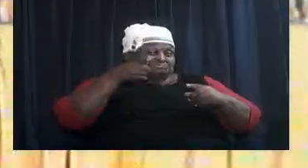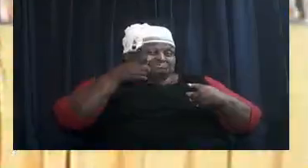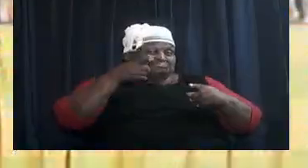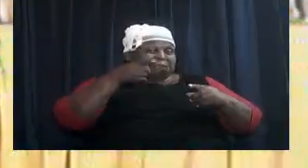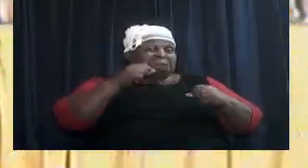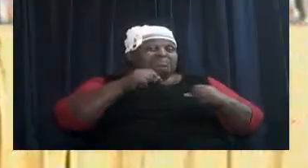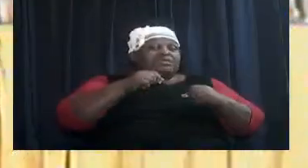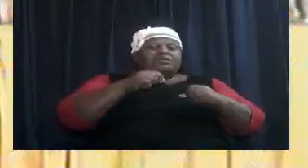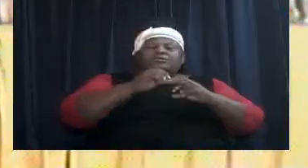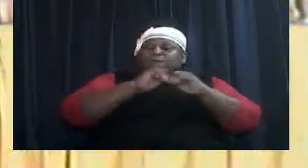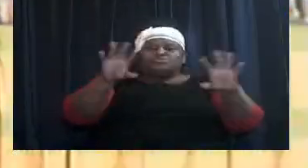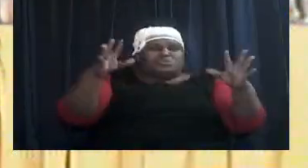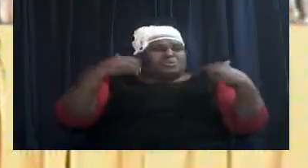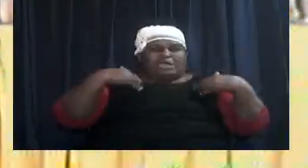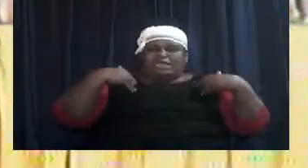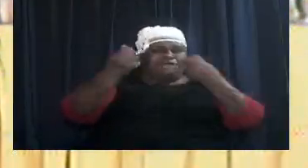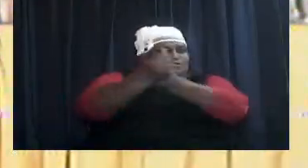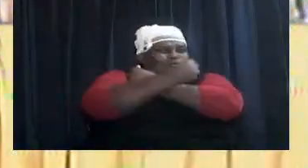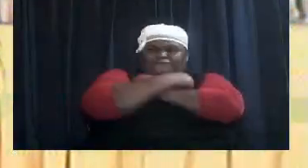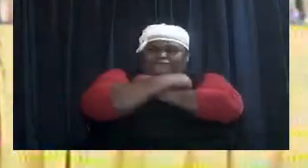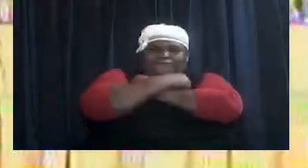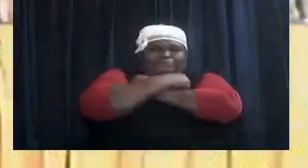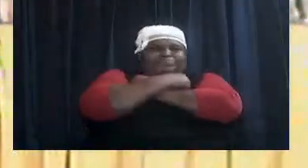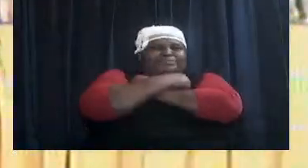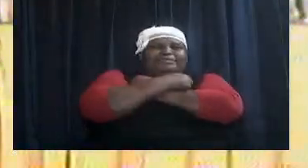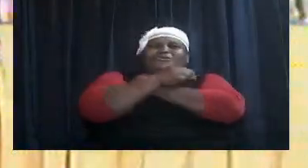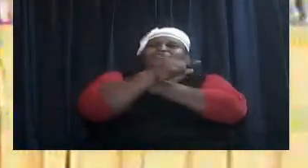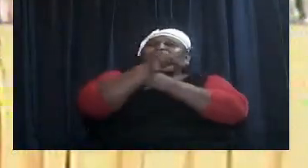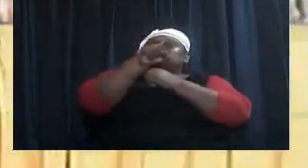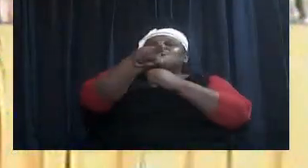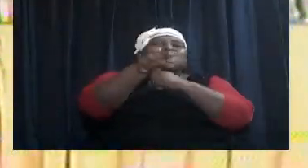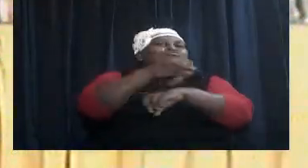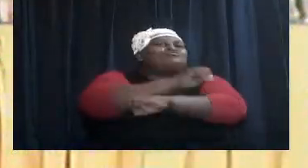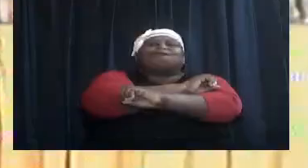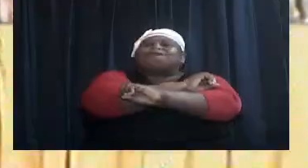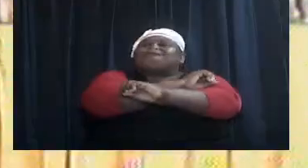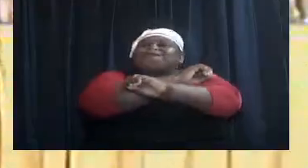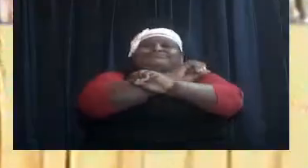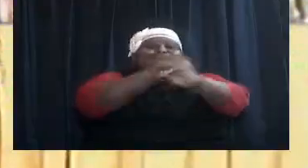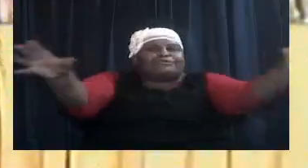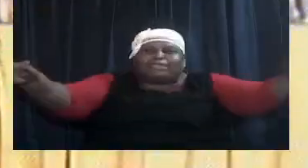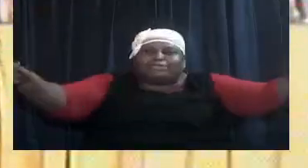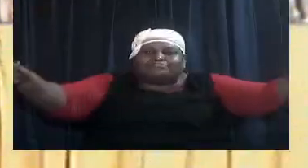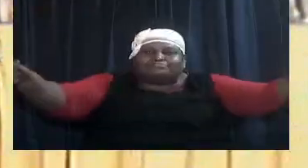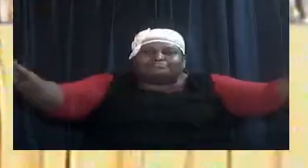if you don't have love, then you are nothing.